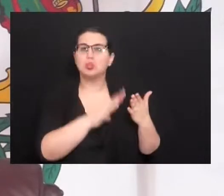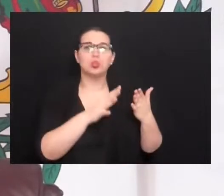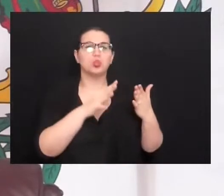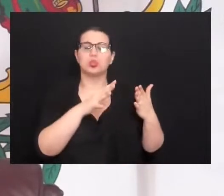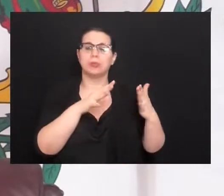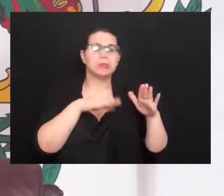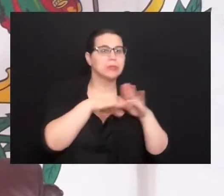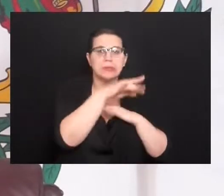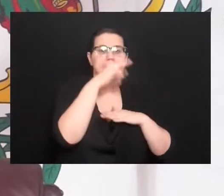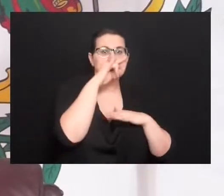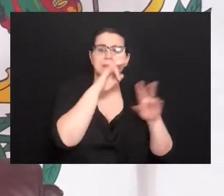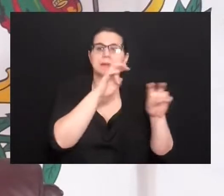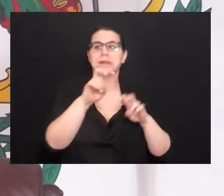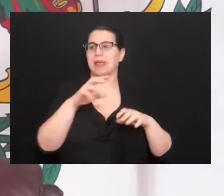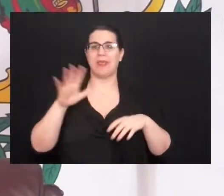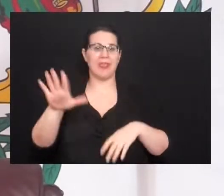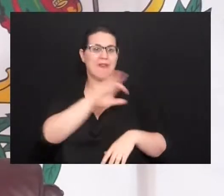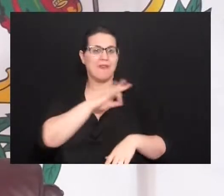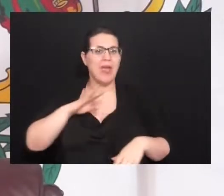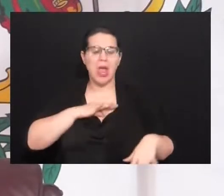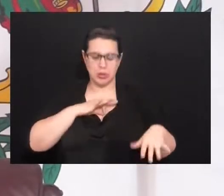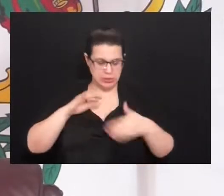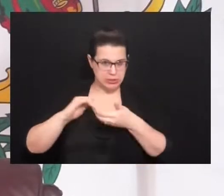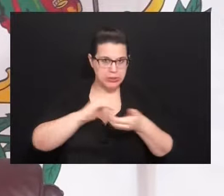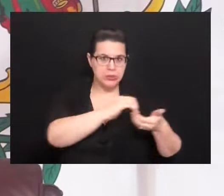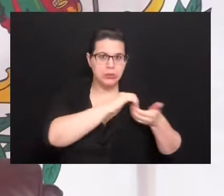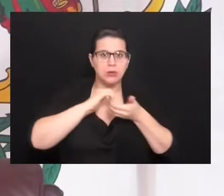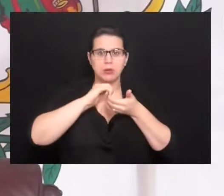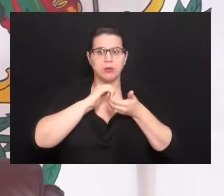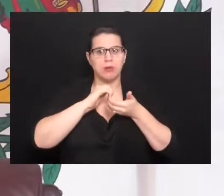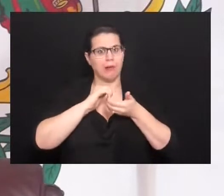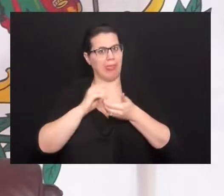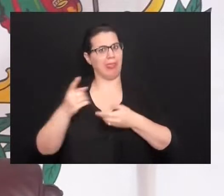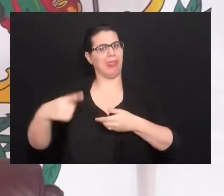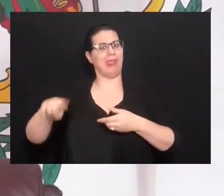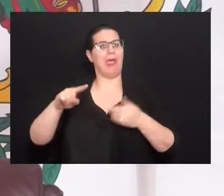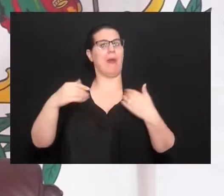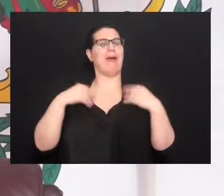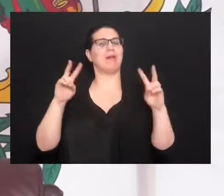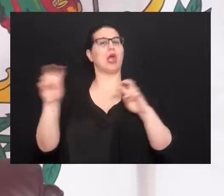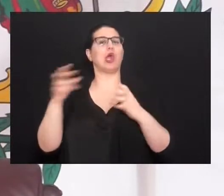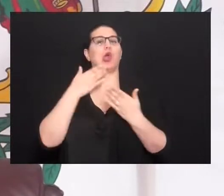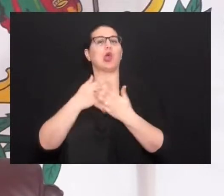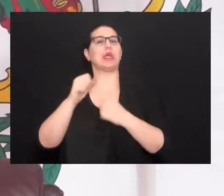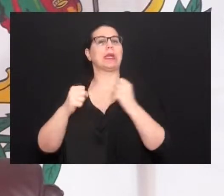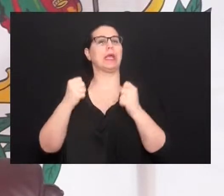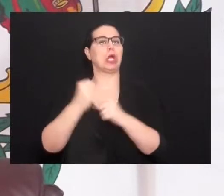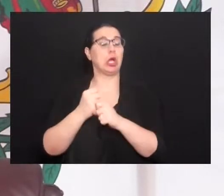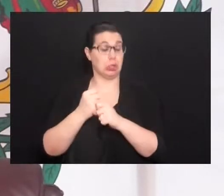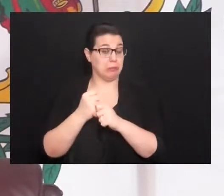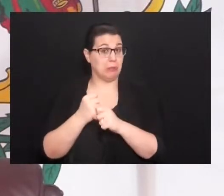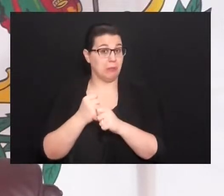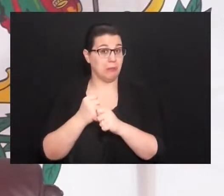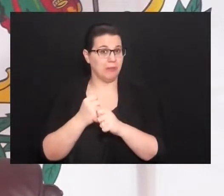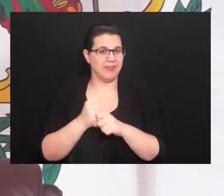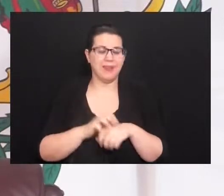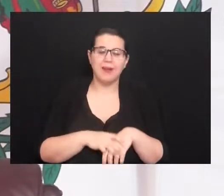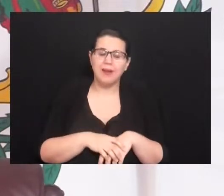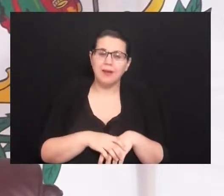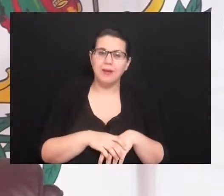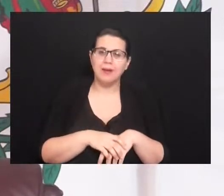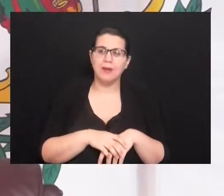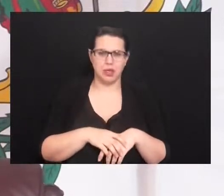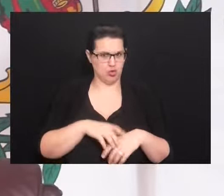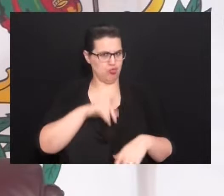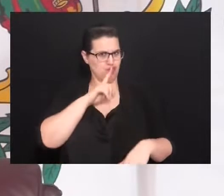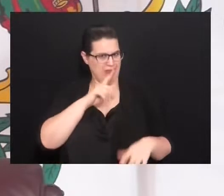that university is enjoying a good year, according to him. Well, in a time when it could